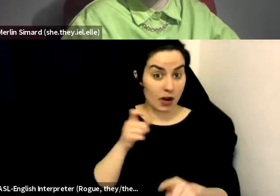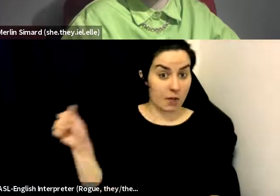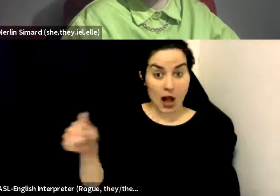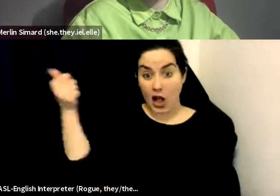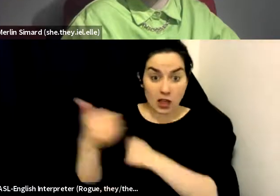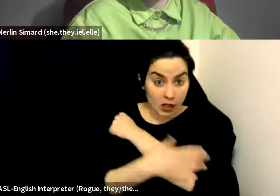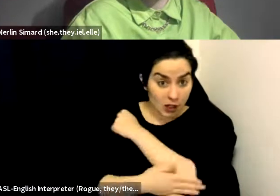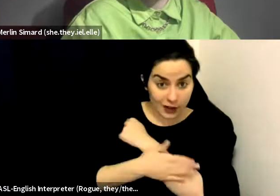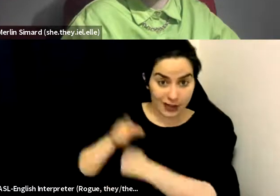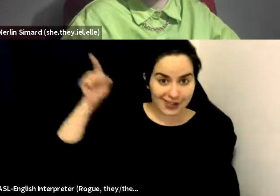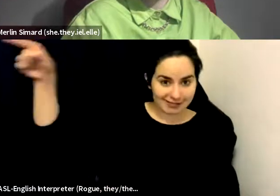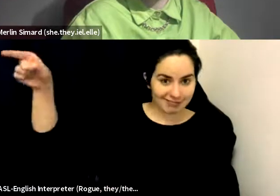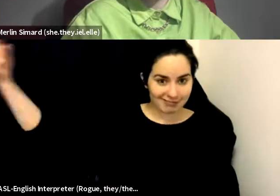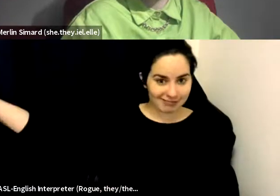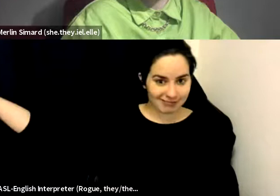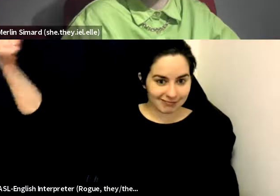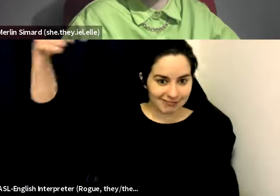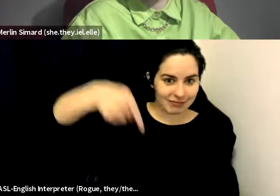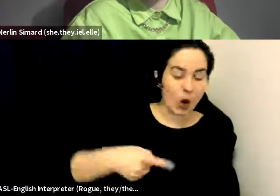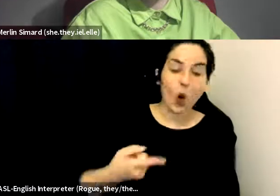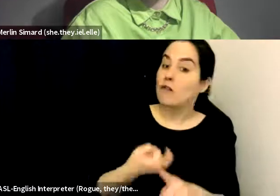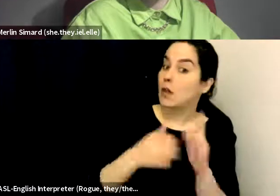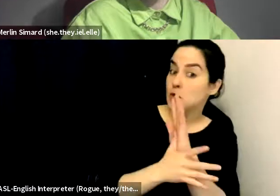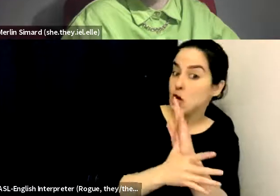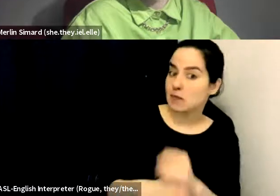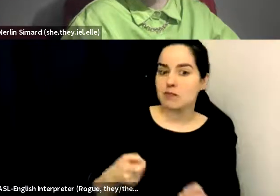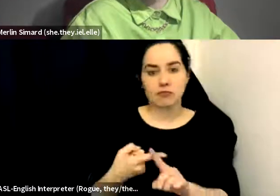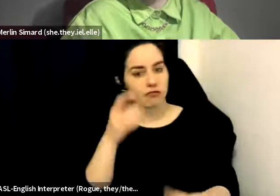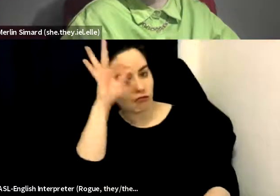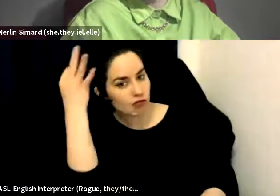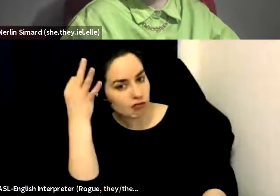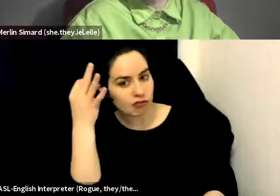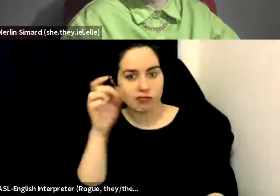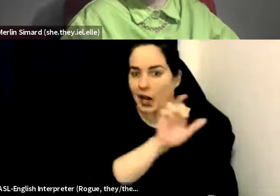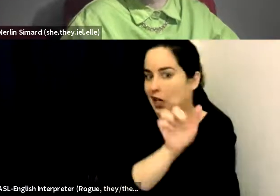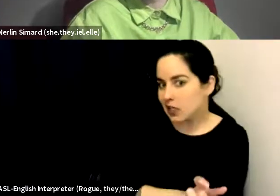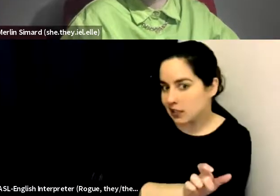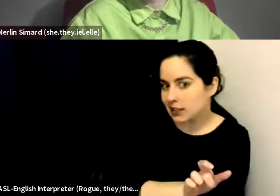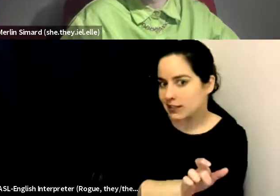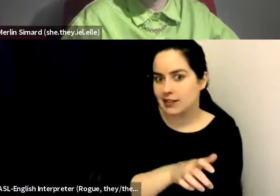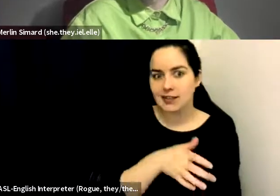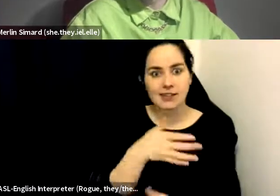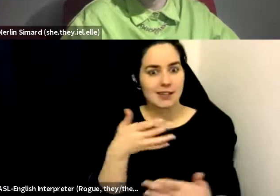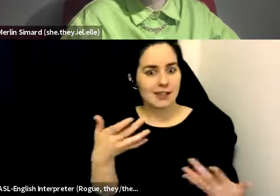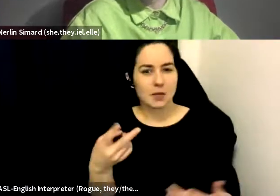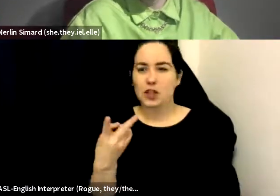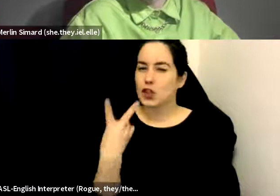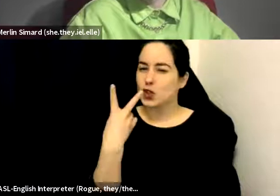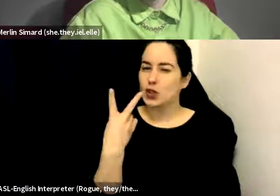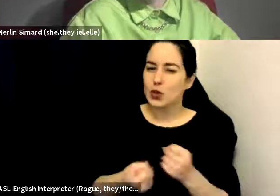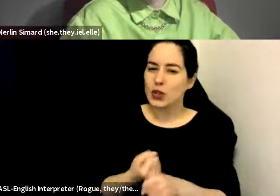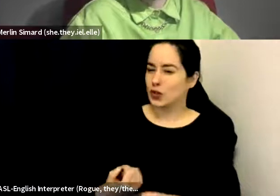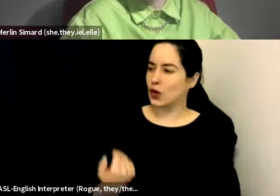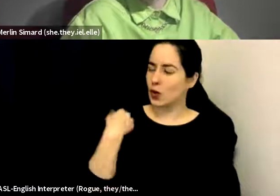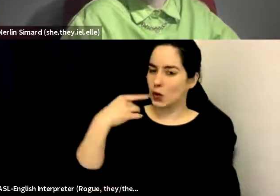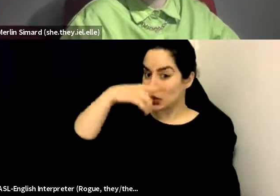commonly overseas. You know what I'm saying? There's people from Germany, from France, from Italy. There's about 2 summers ago, there was a